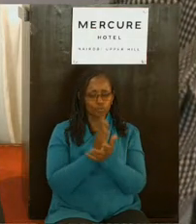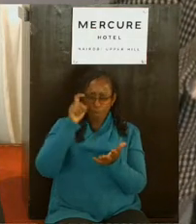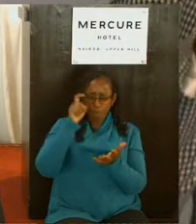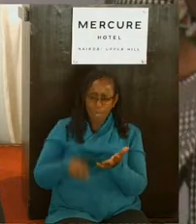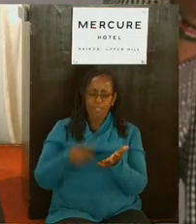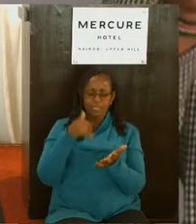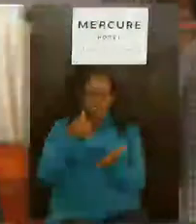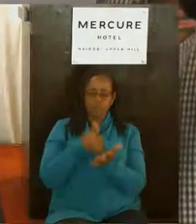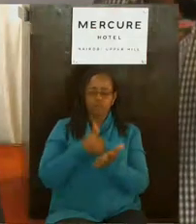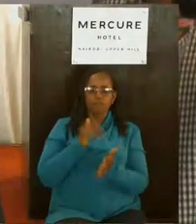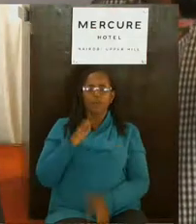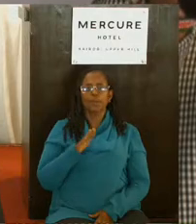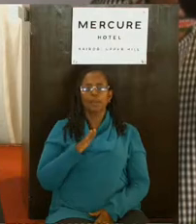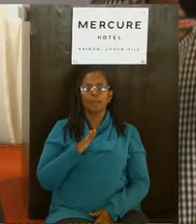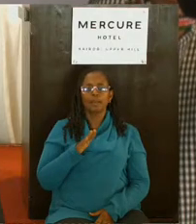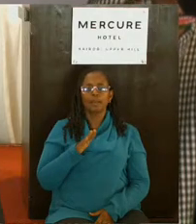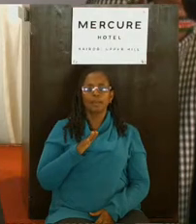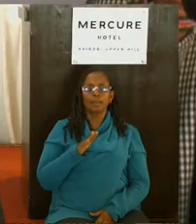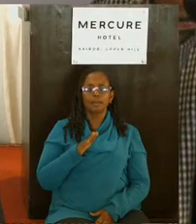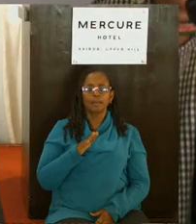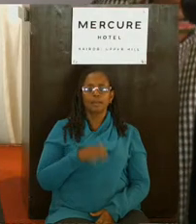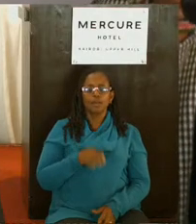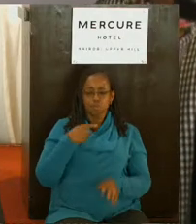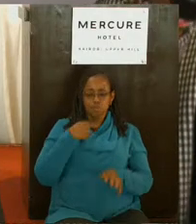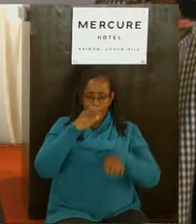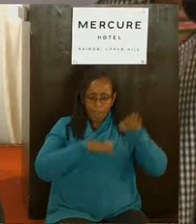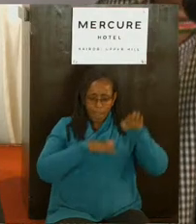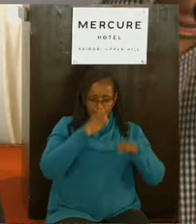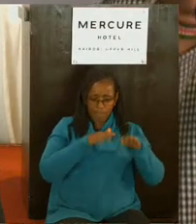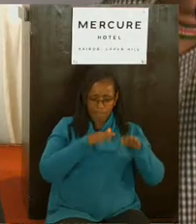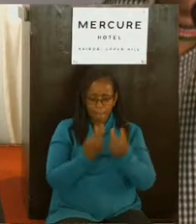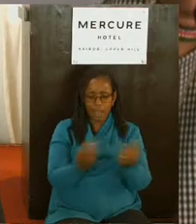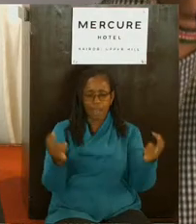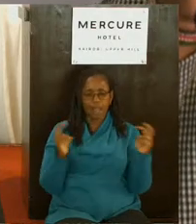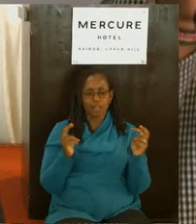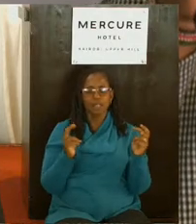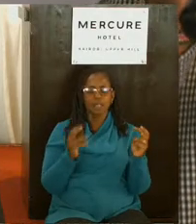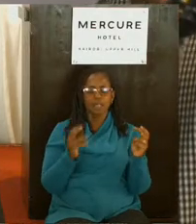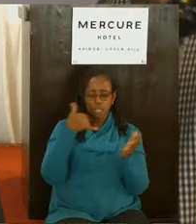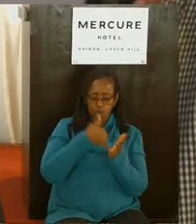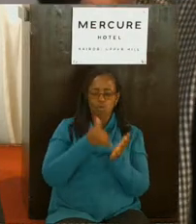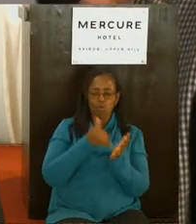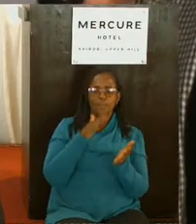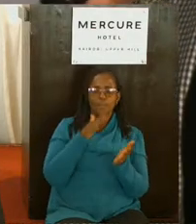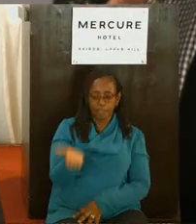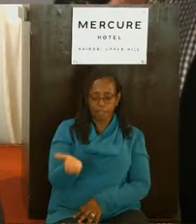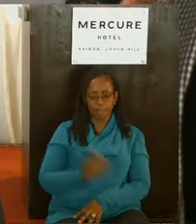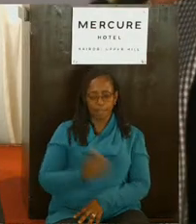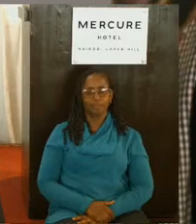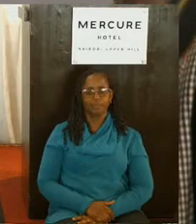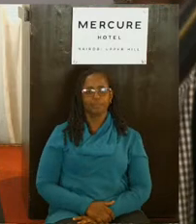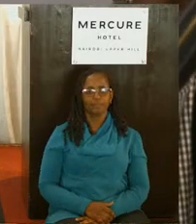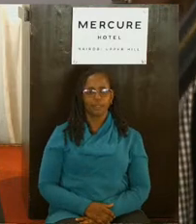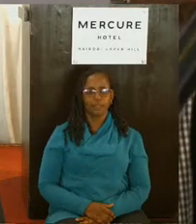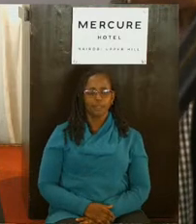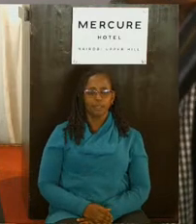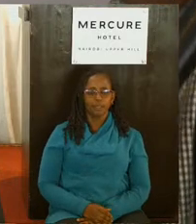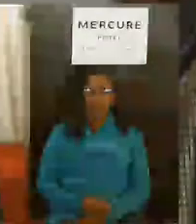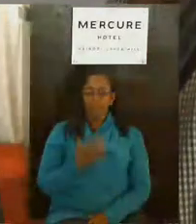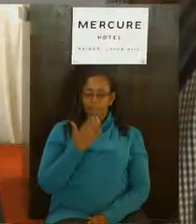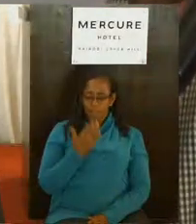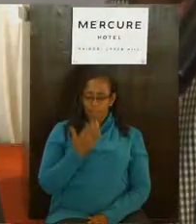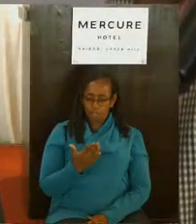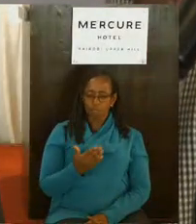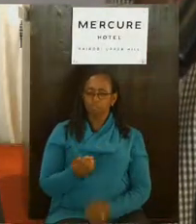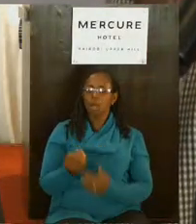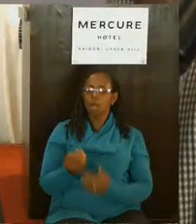Amplified and sure in your balancing of the panel we have a number of women there so well thank you so much for asking me to reflect